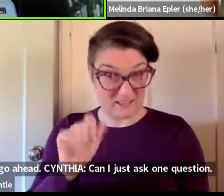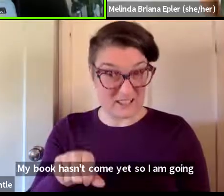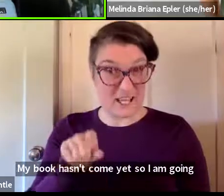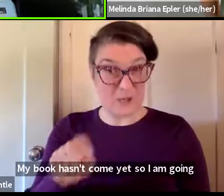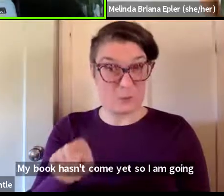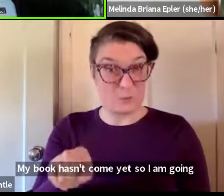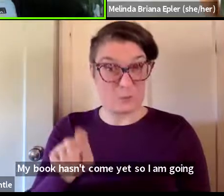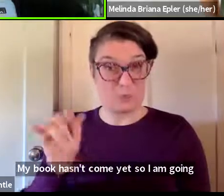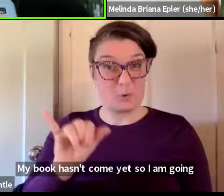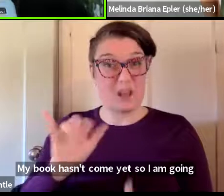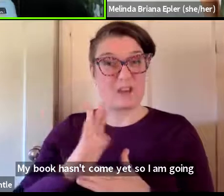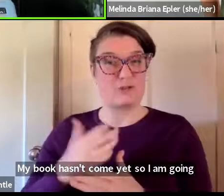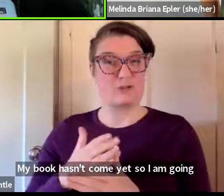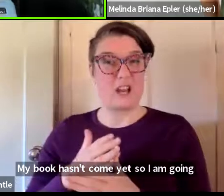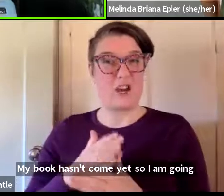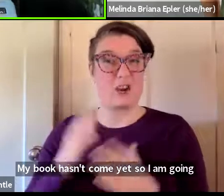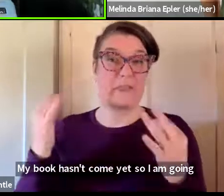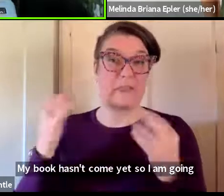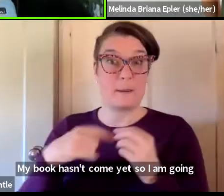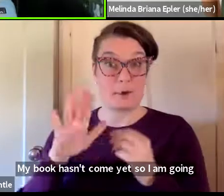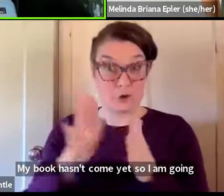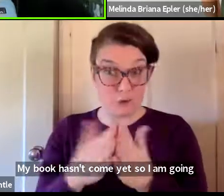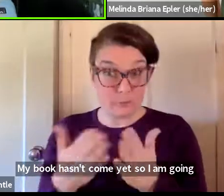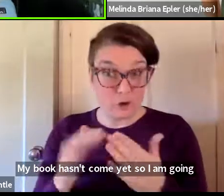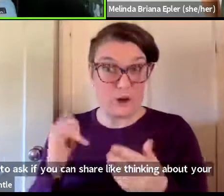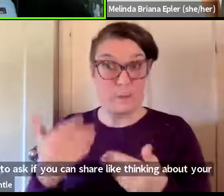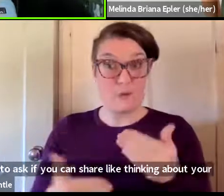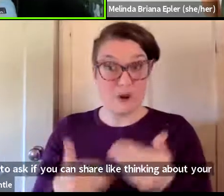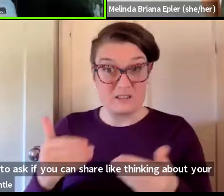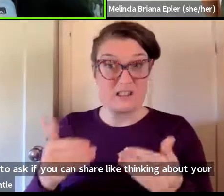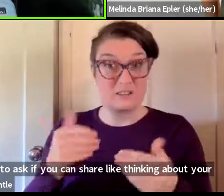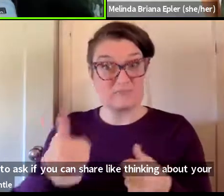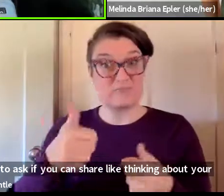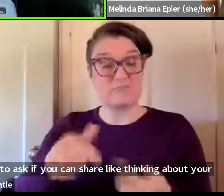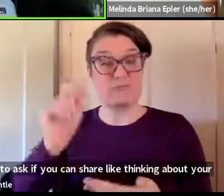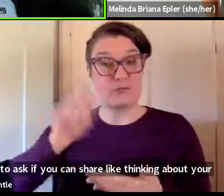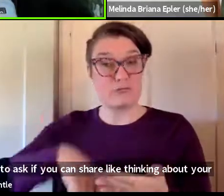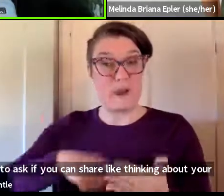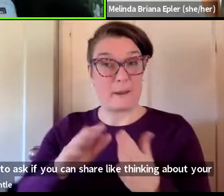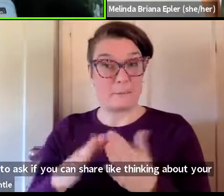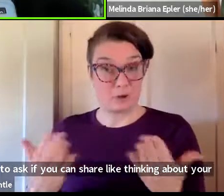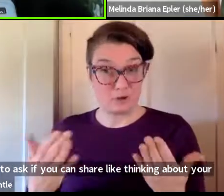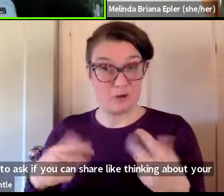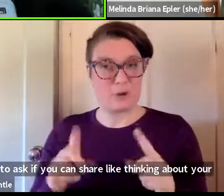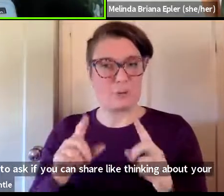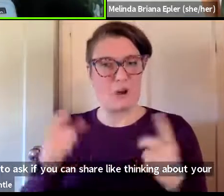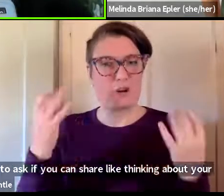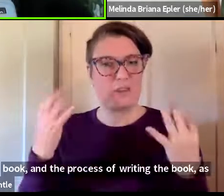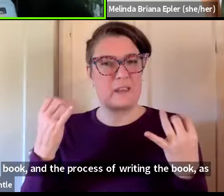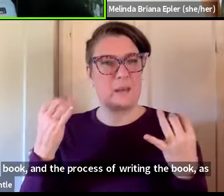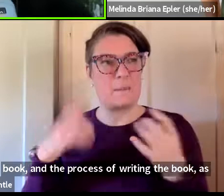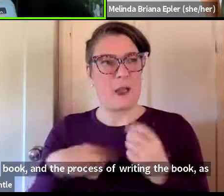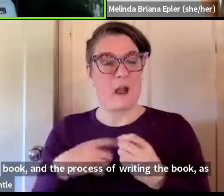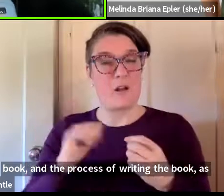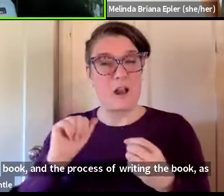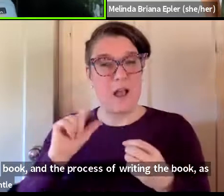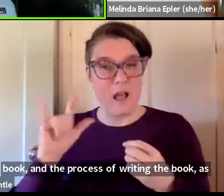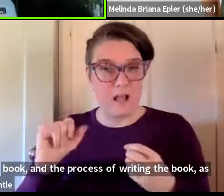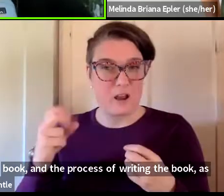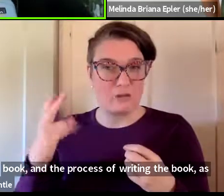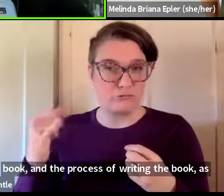share, like, thinking about your book and the process of writing the book, as you're thinking about, allyship